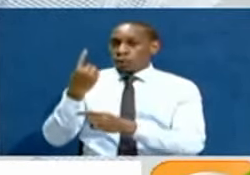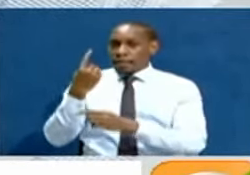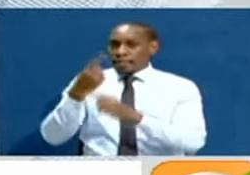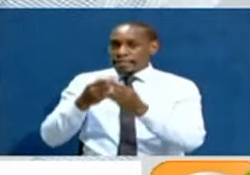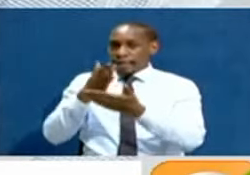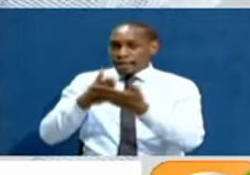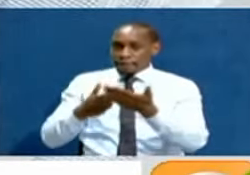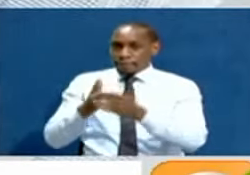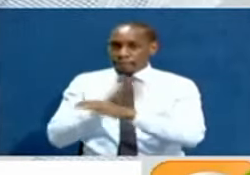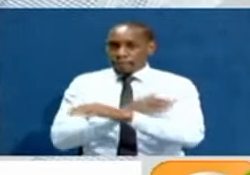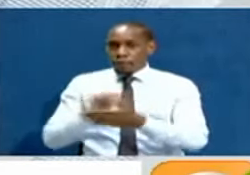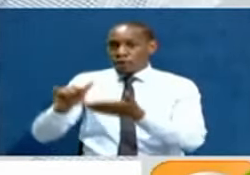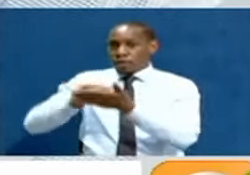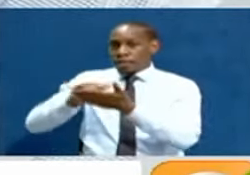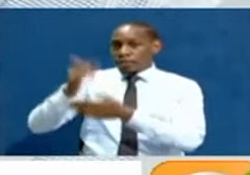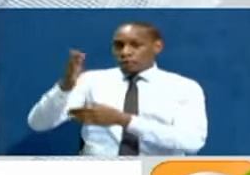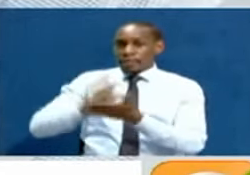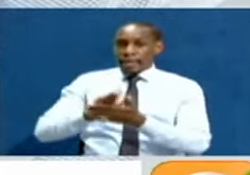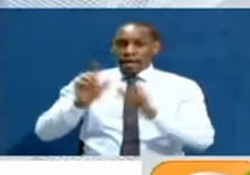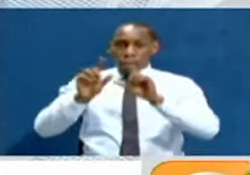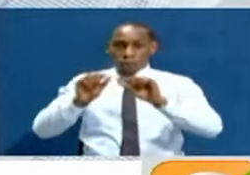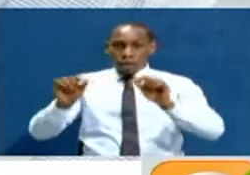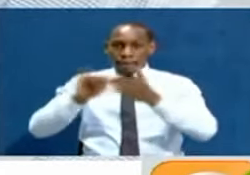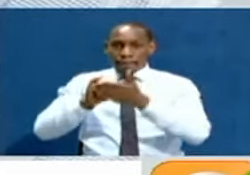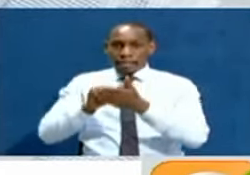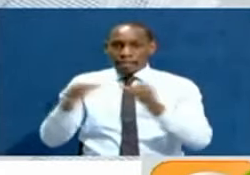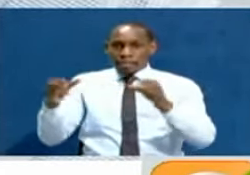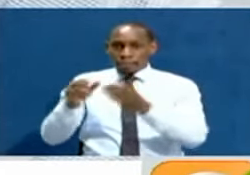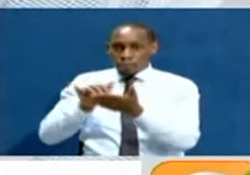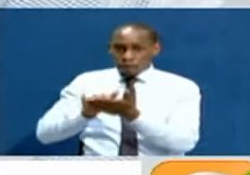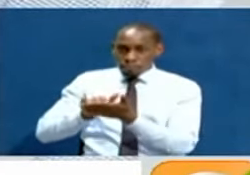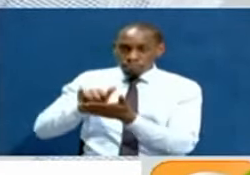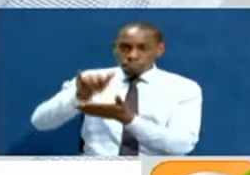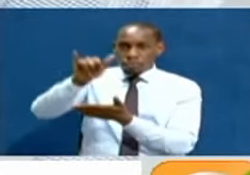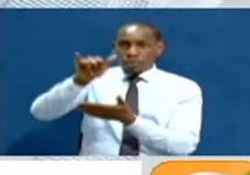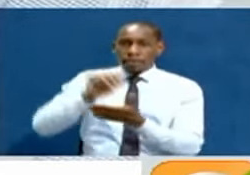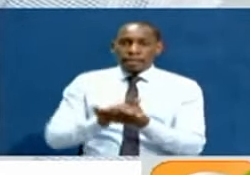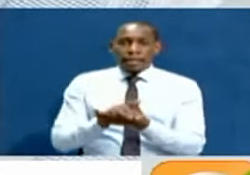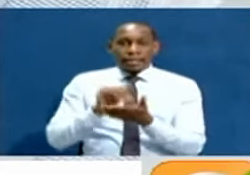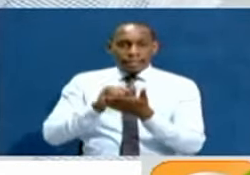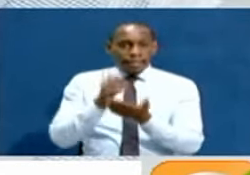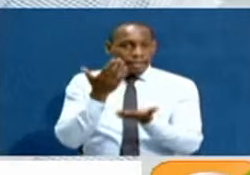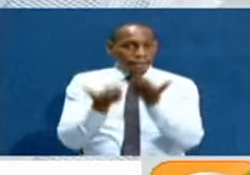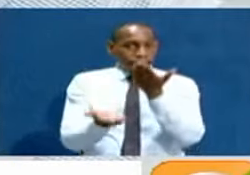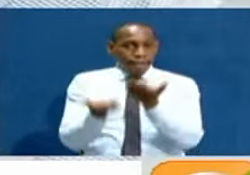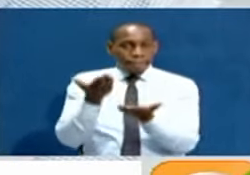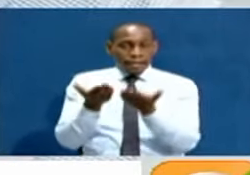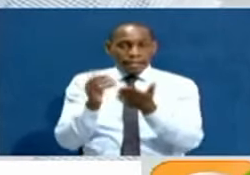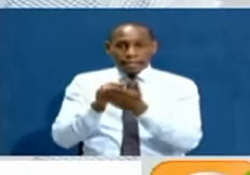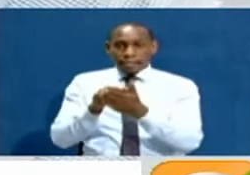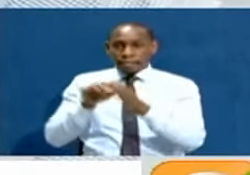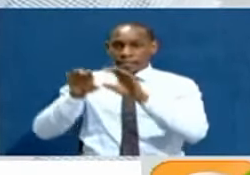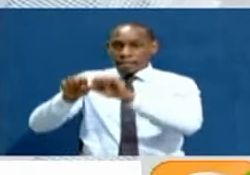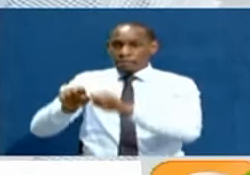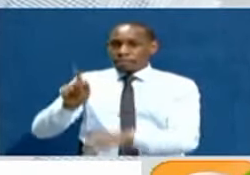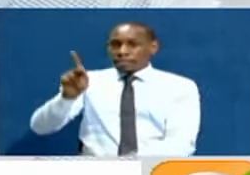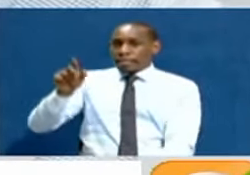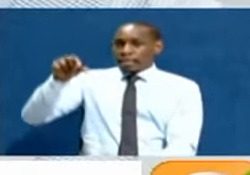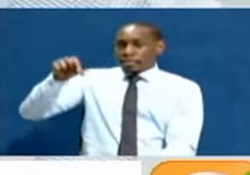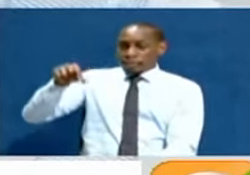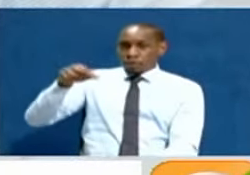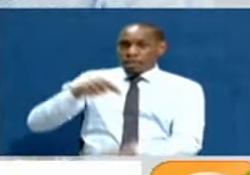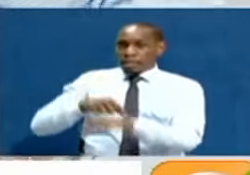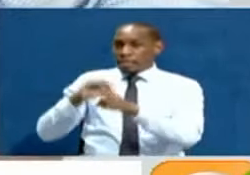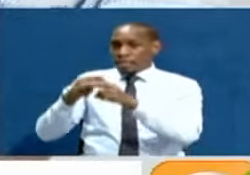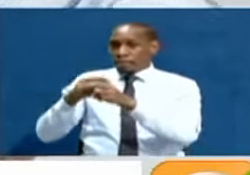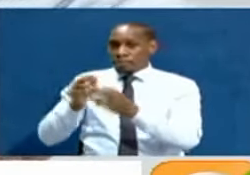at Central Park, you also mentioned a tiny little airline that was probably going to take over Kenya Airways in a little